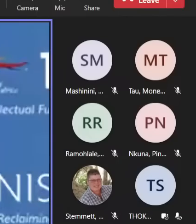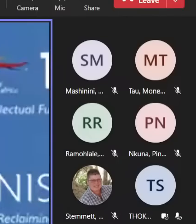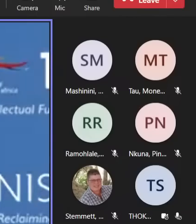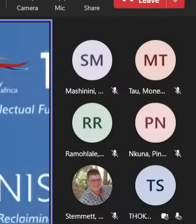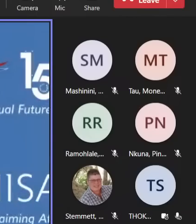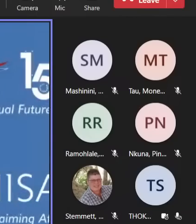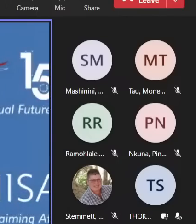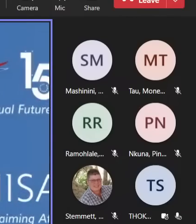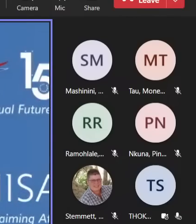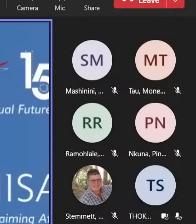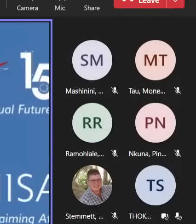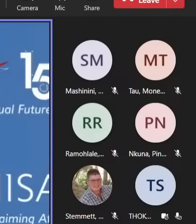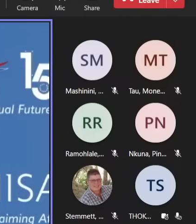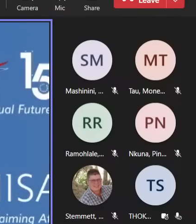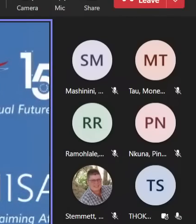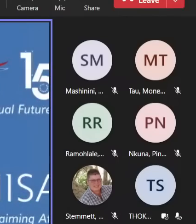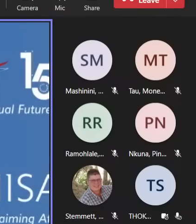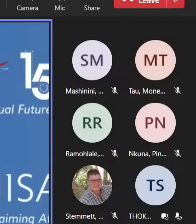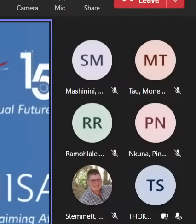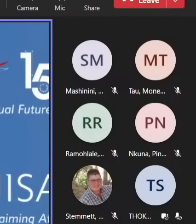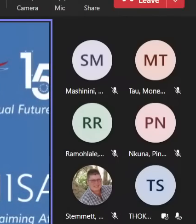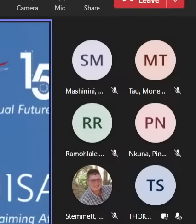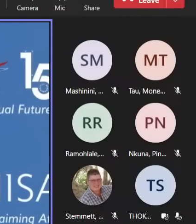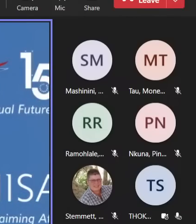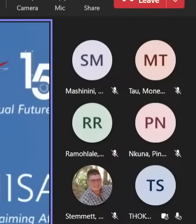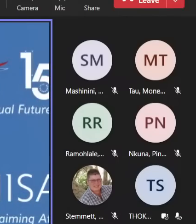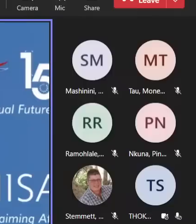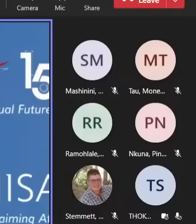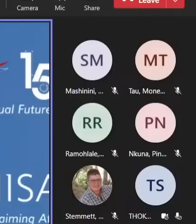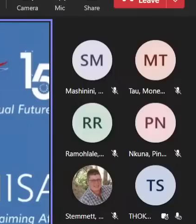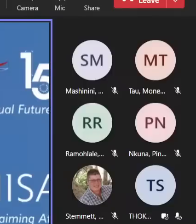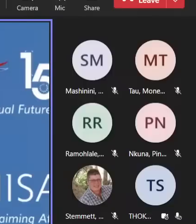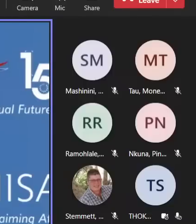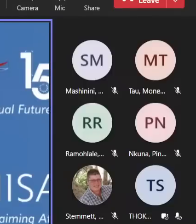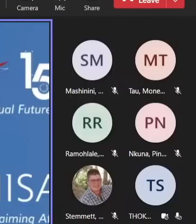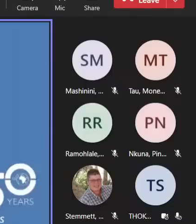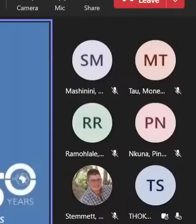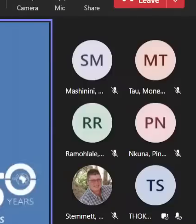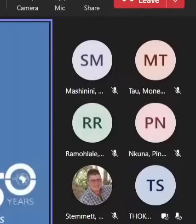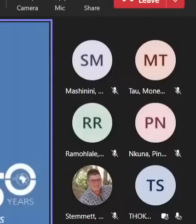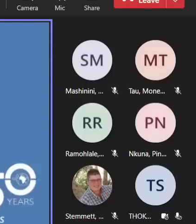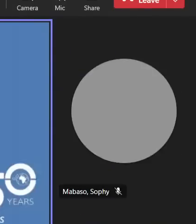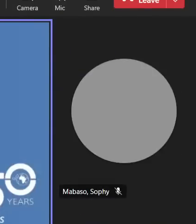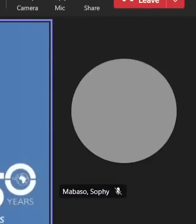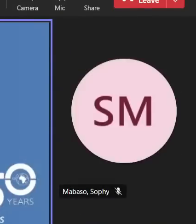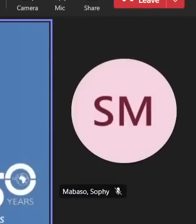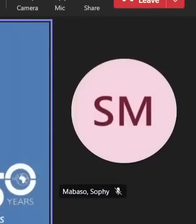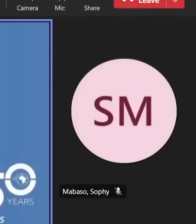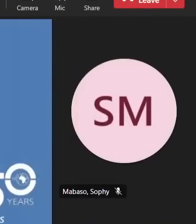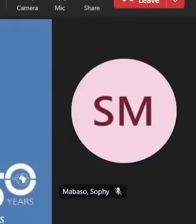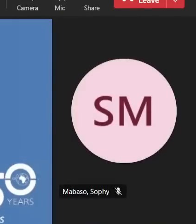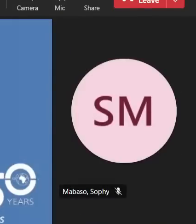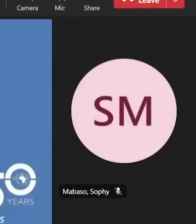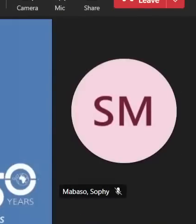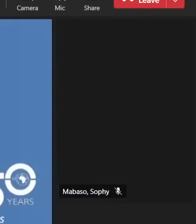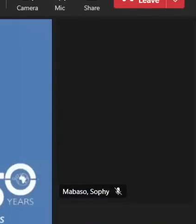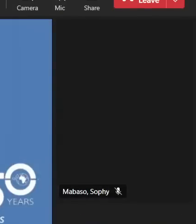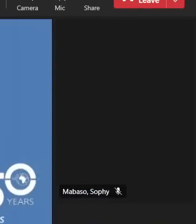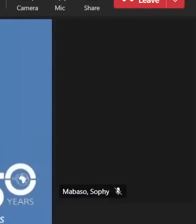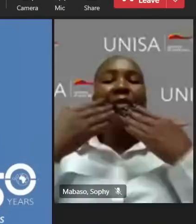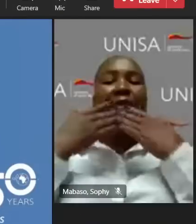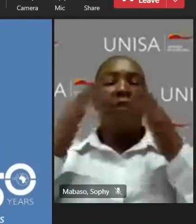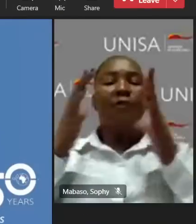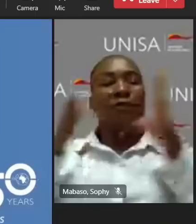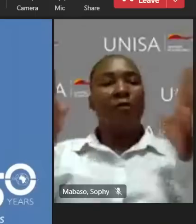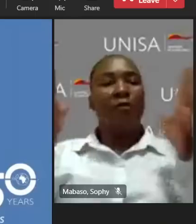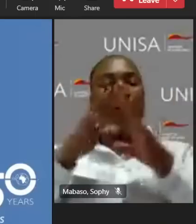the chat, or any other additional information for students to take home with. Ladies and gentlemen, thank you very much